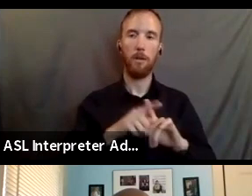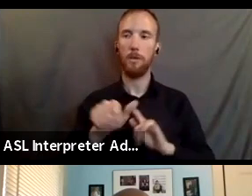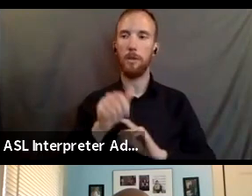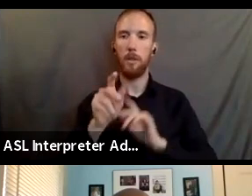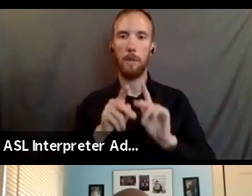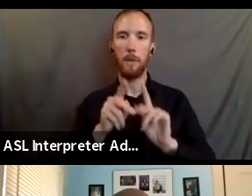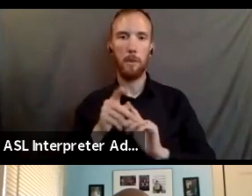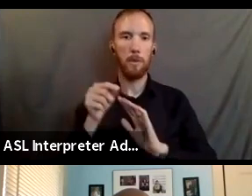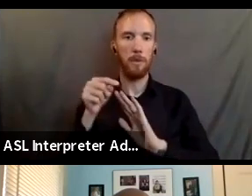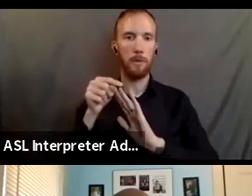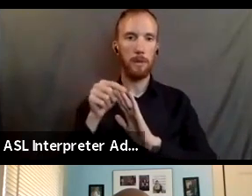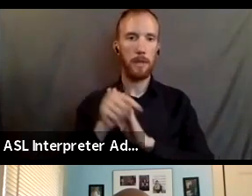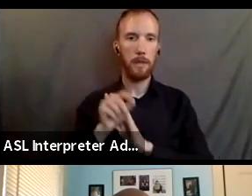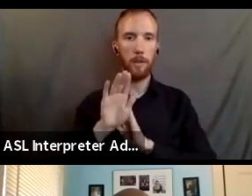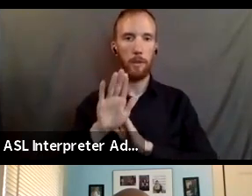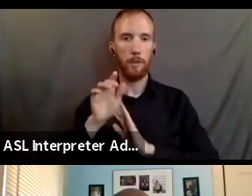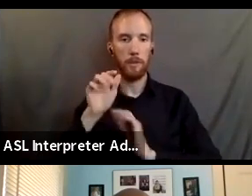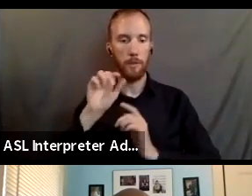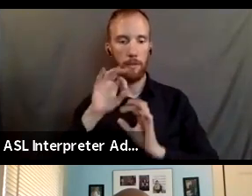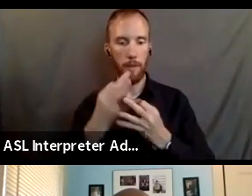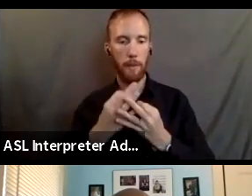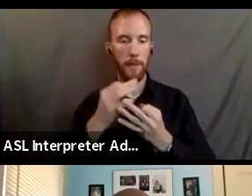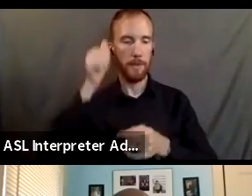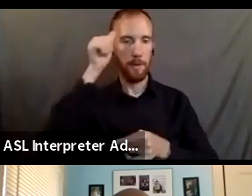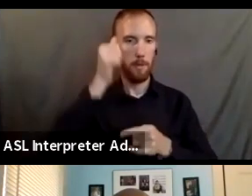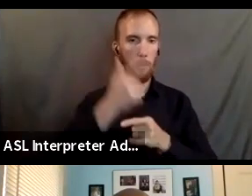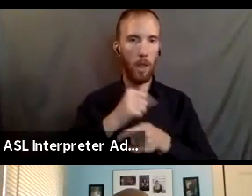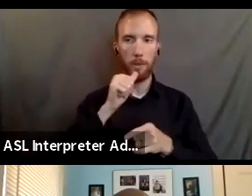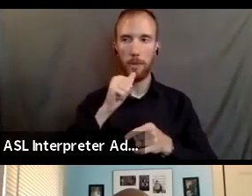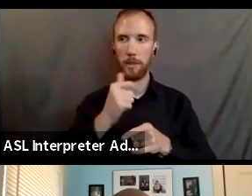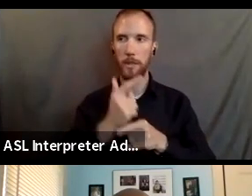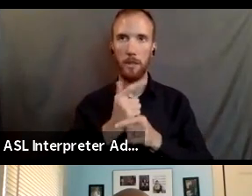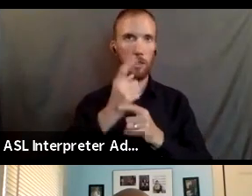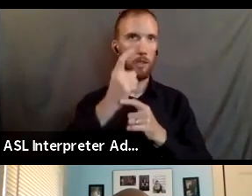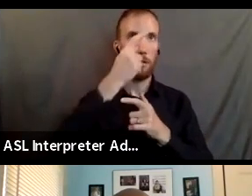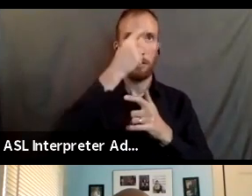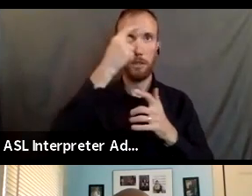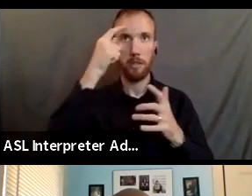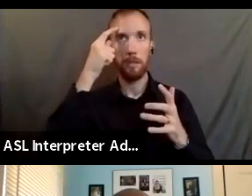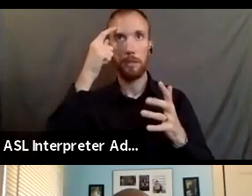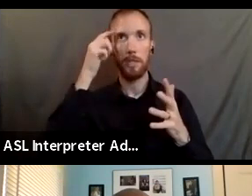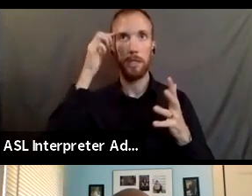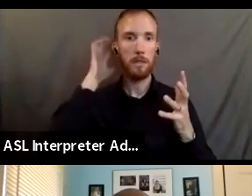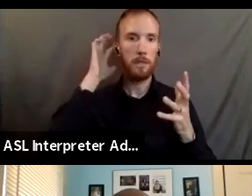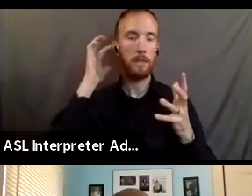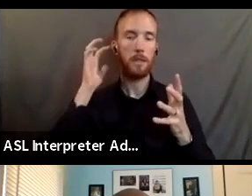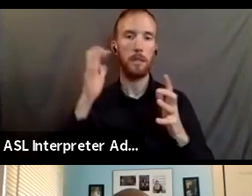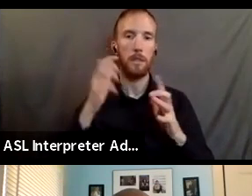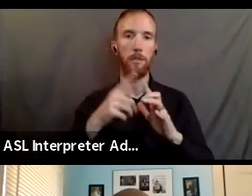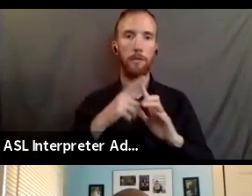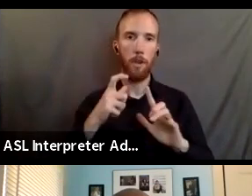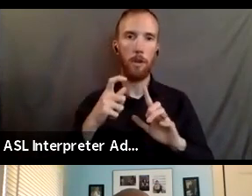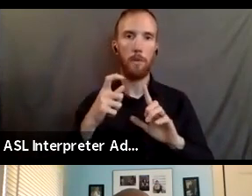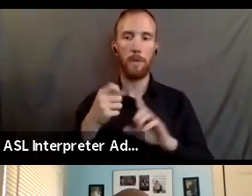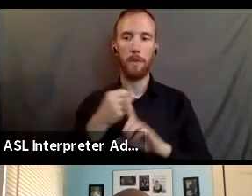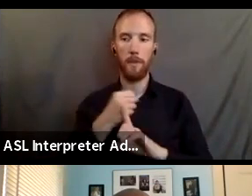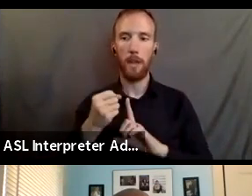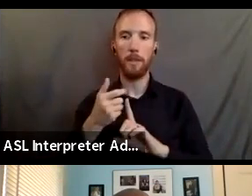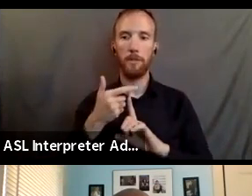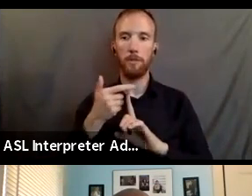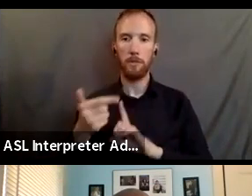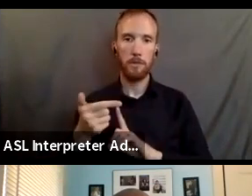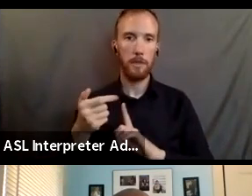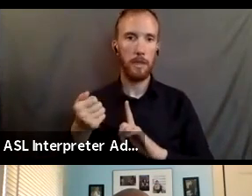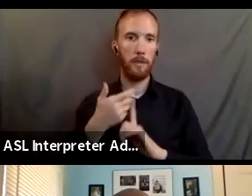their families and their brothers and sisters who are traumatized of course by by the violence that continues